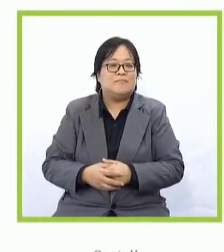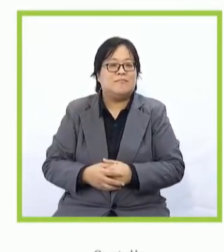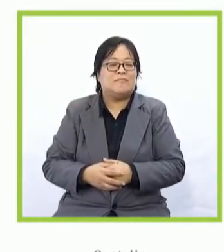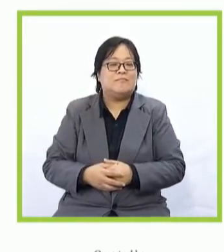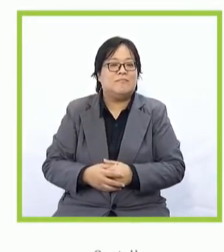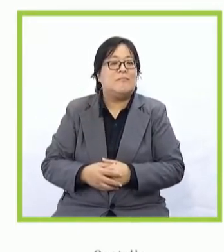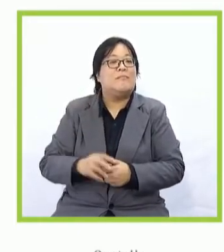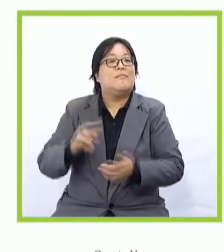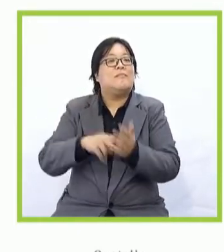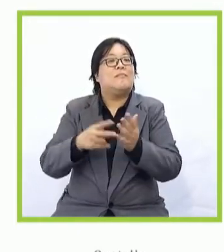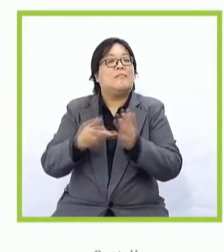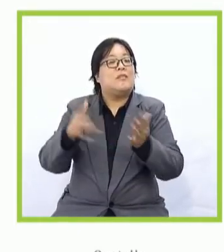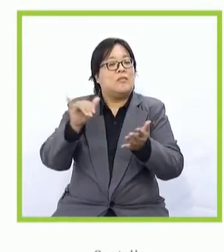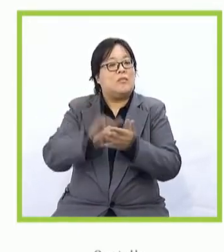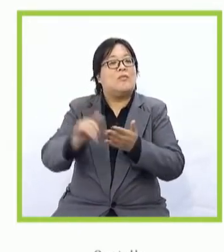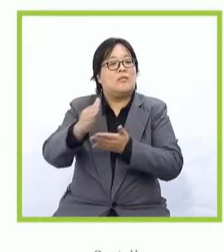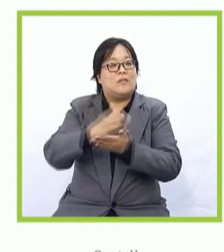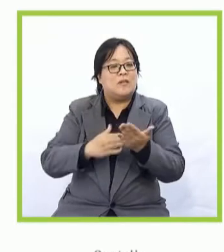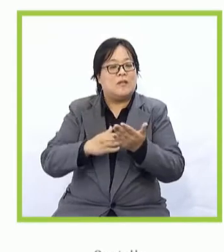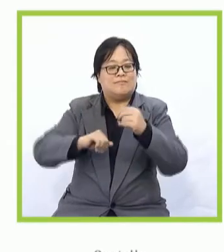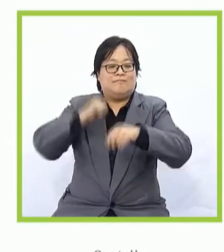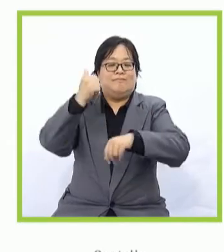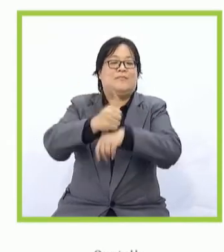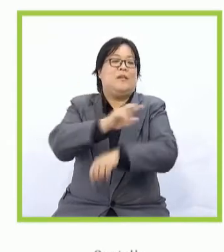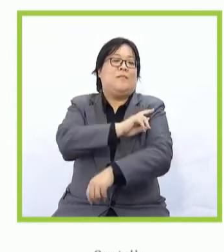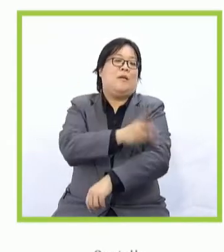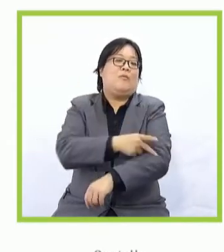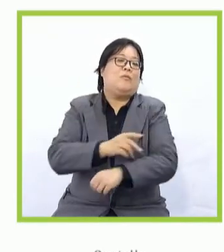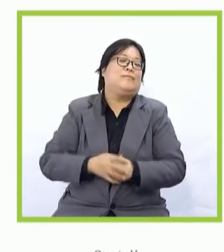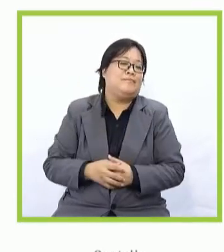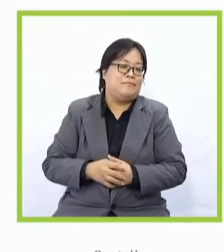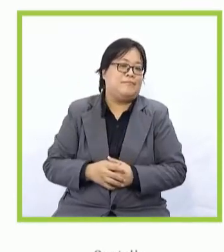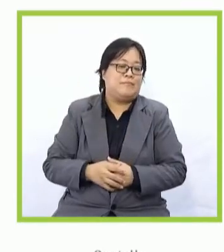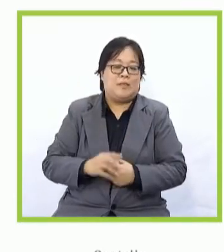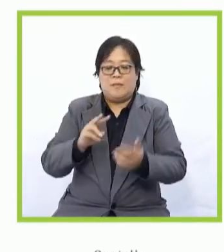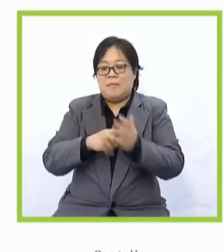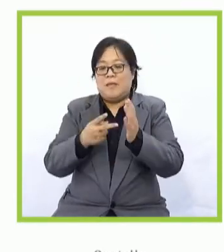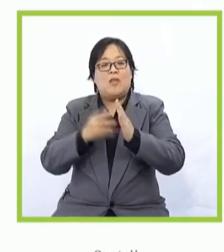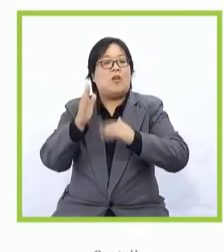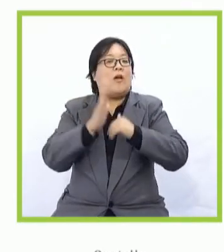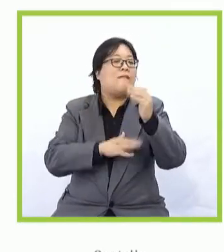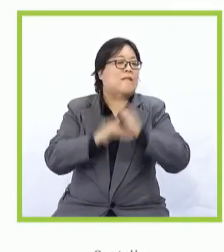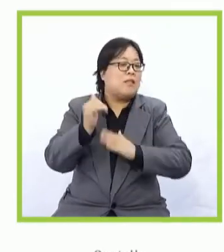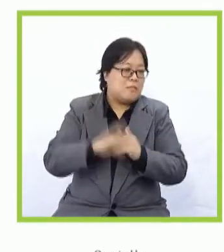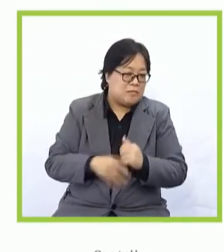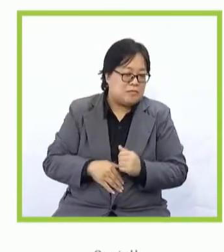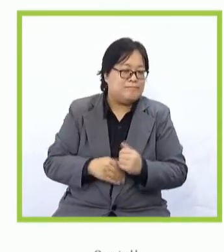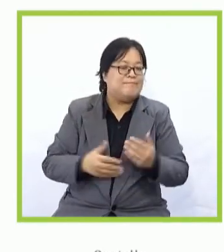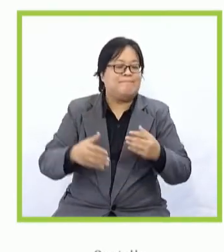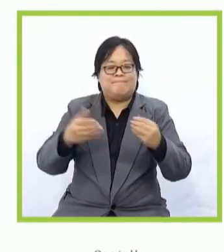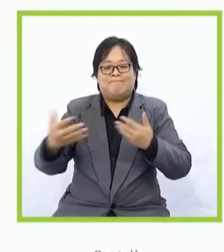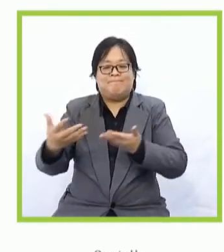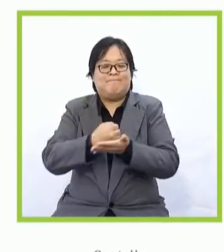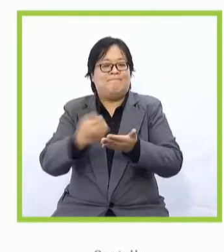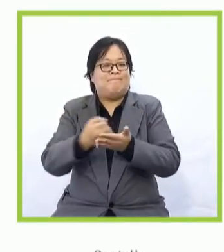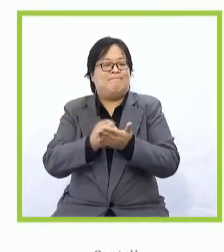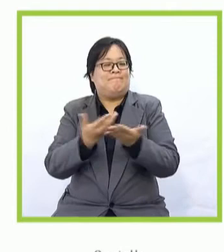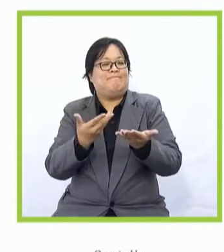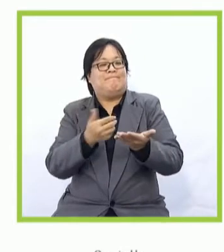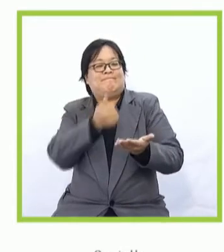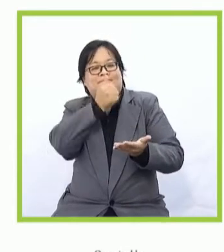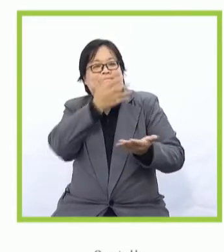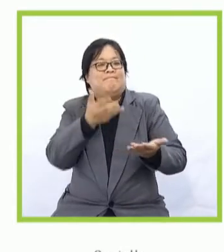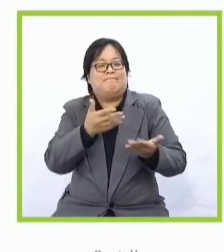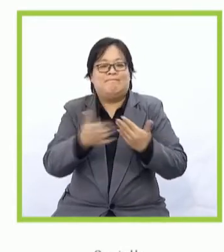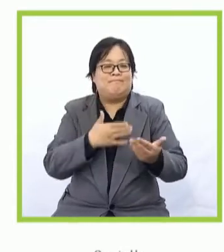It means being part of building power. It means being comfortable with generating discomfort, being okay